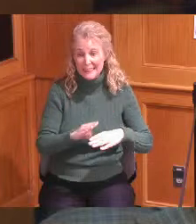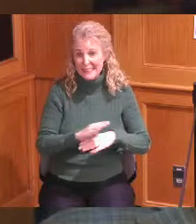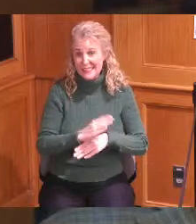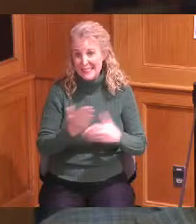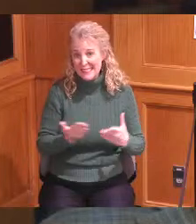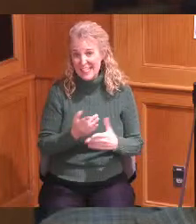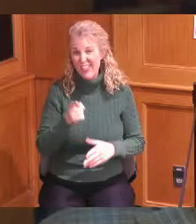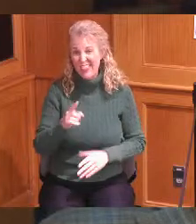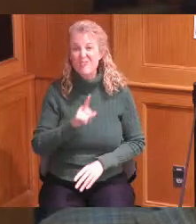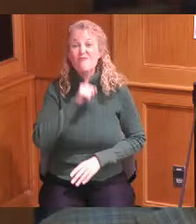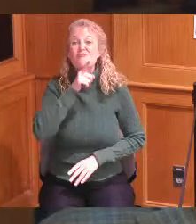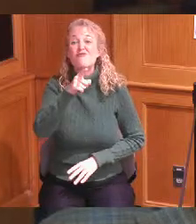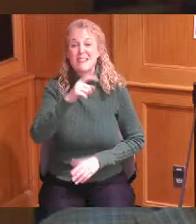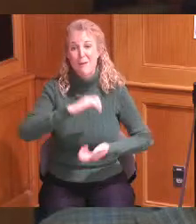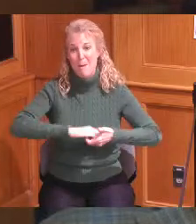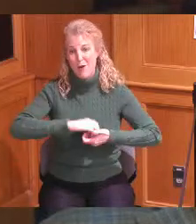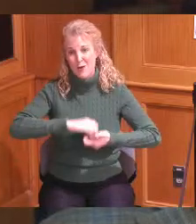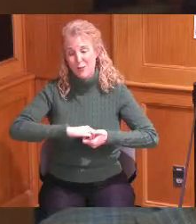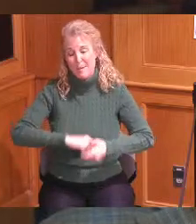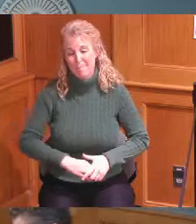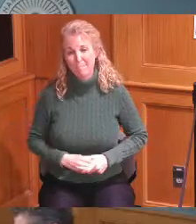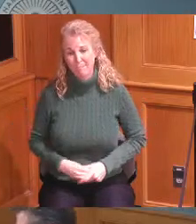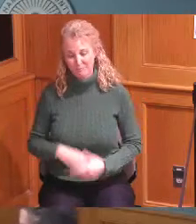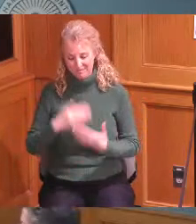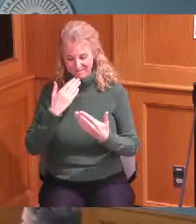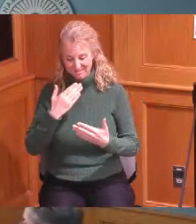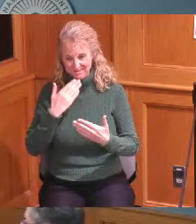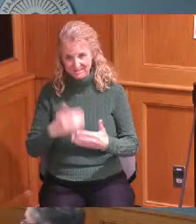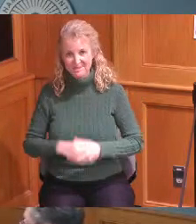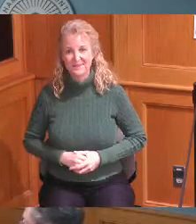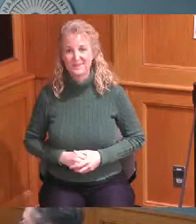real partnership is. Yep. Thank you. Thank you.